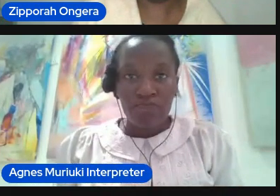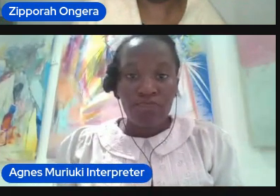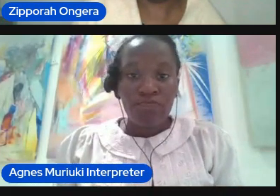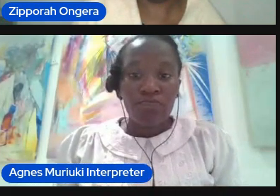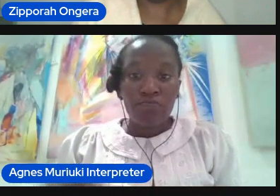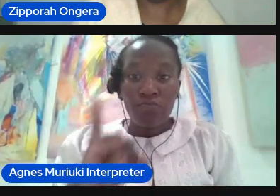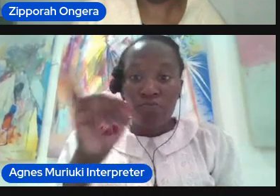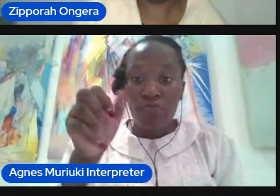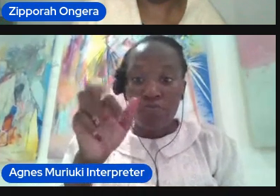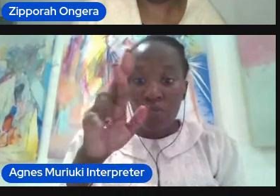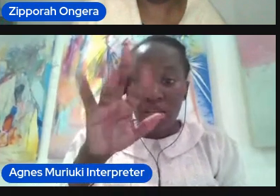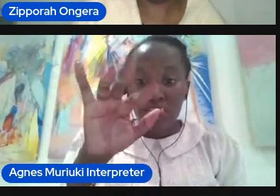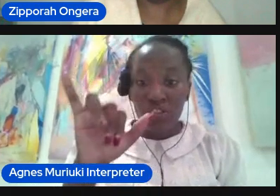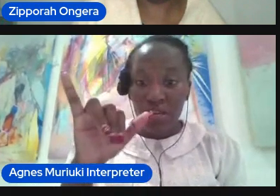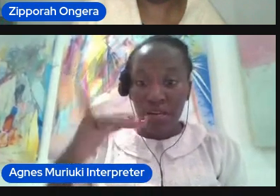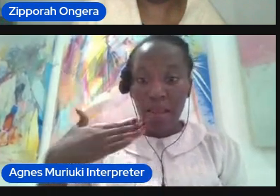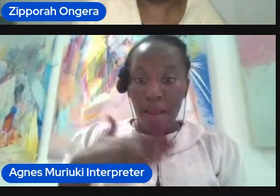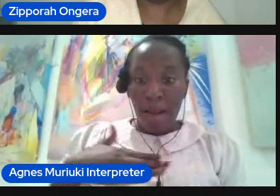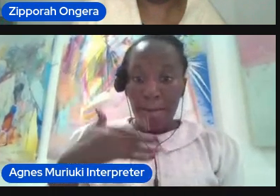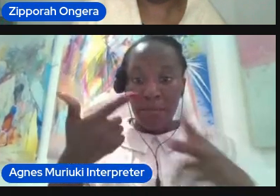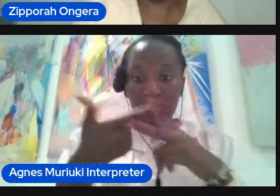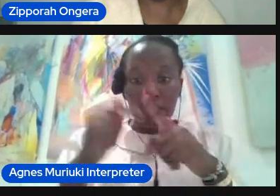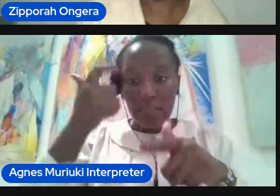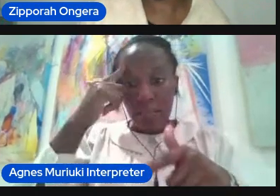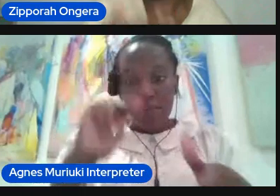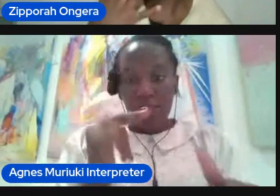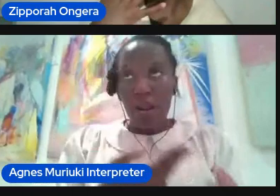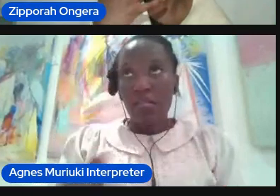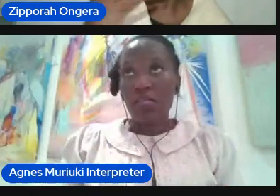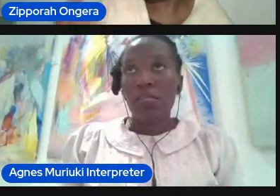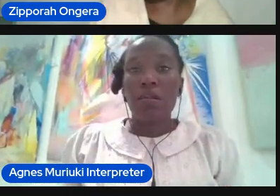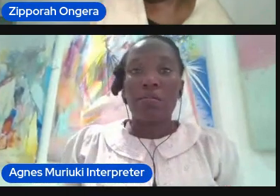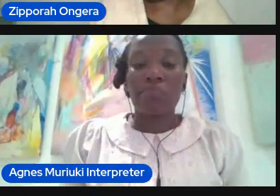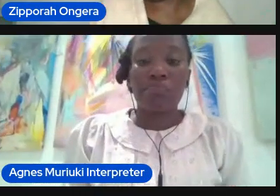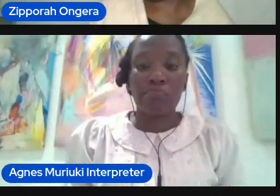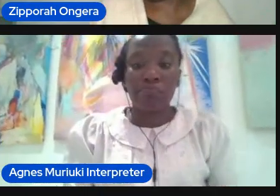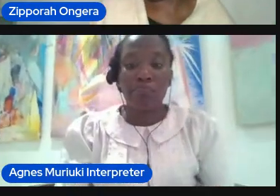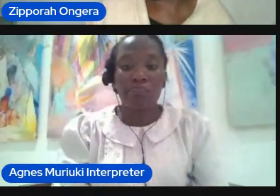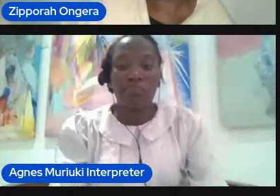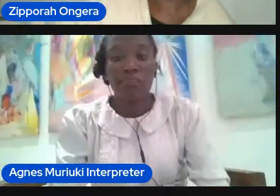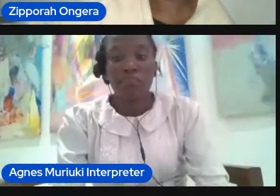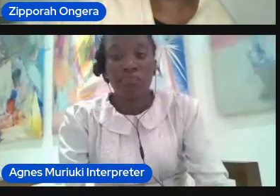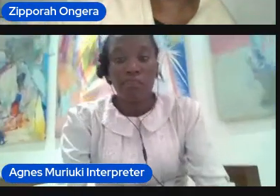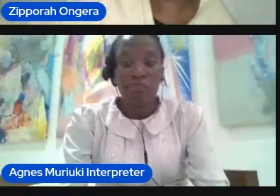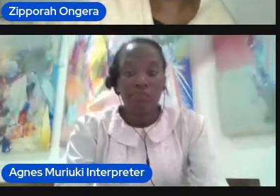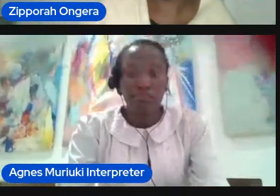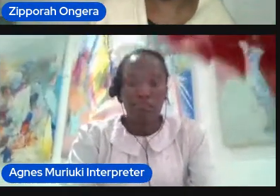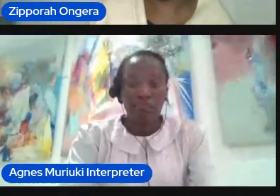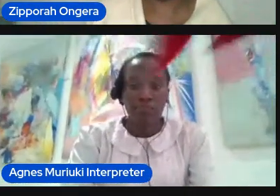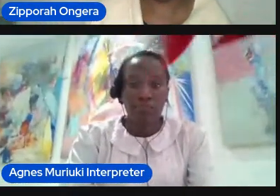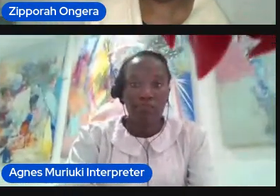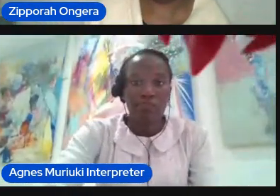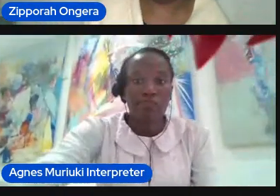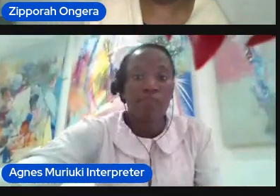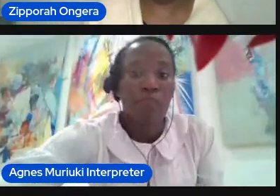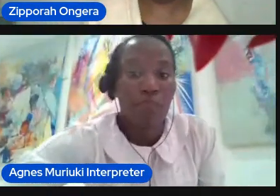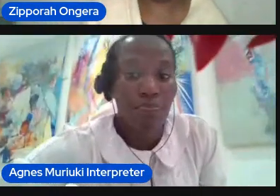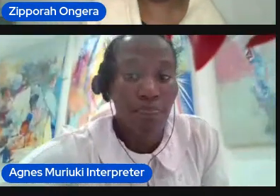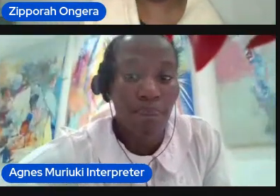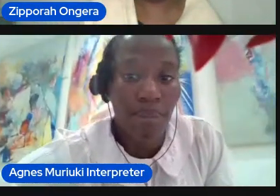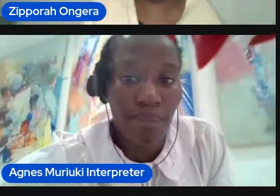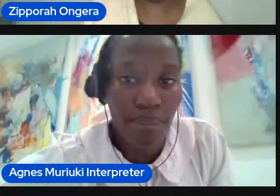Jerry, would you please start for us?